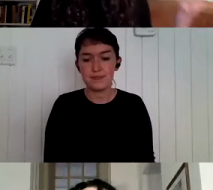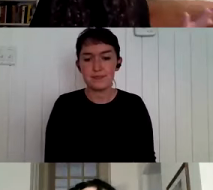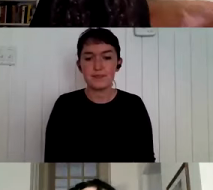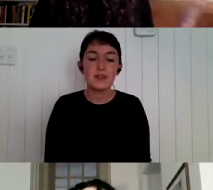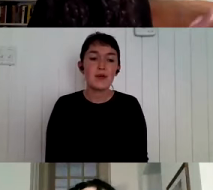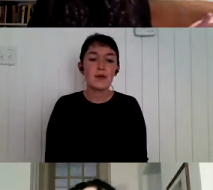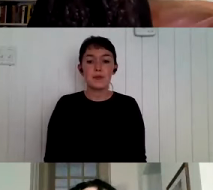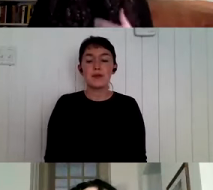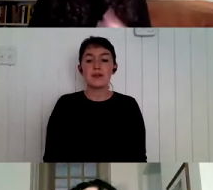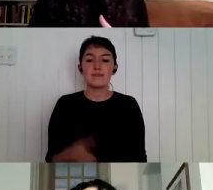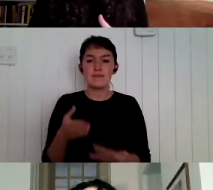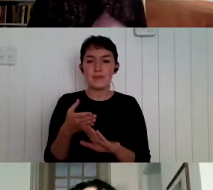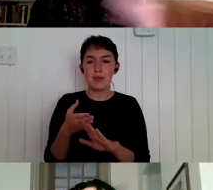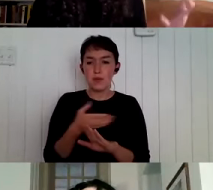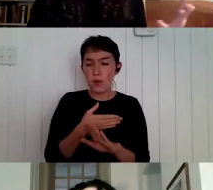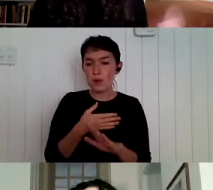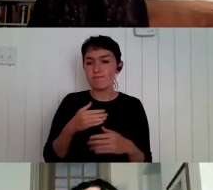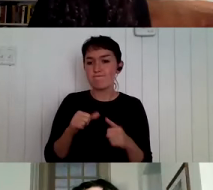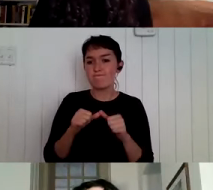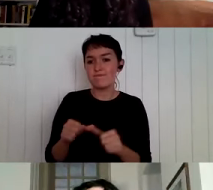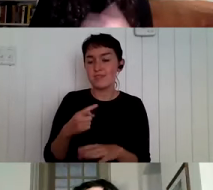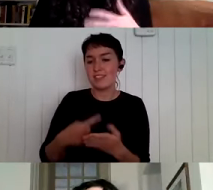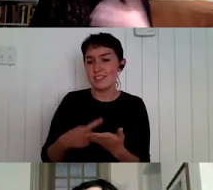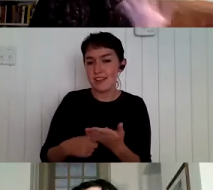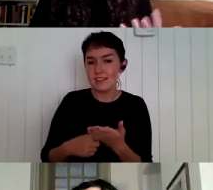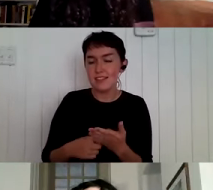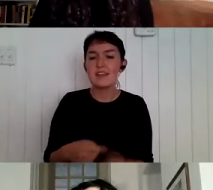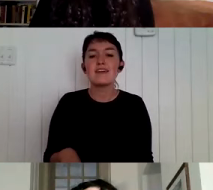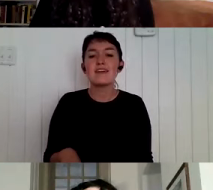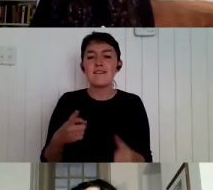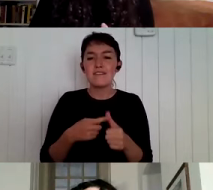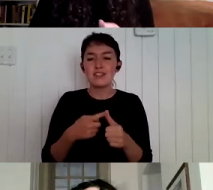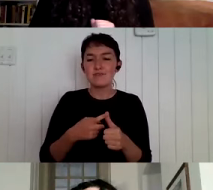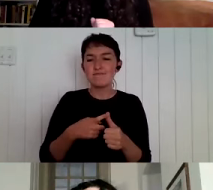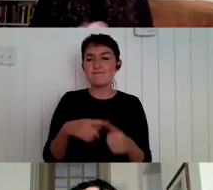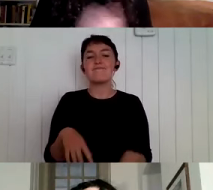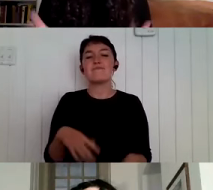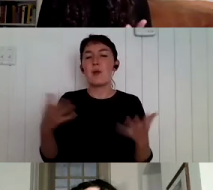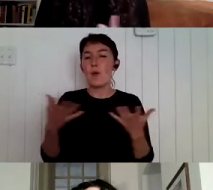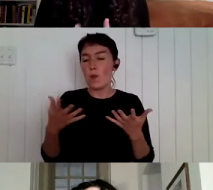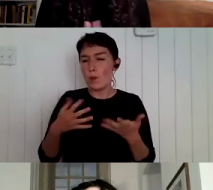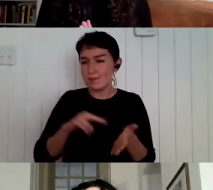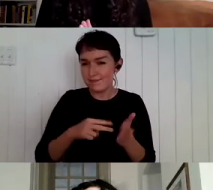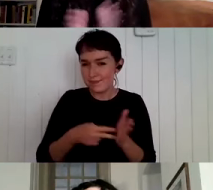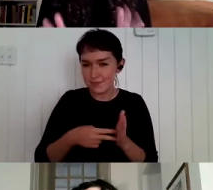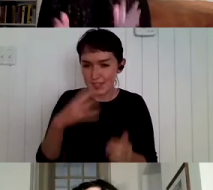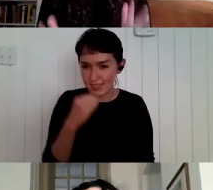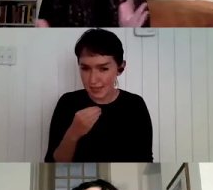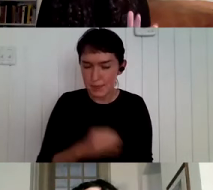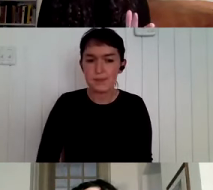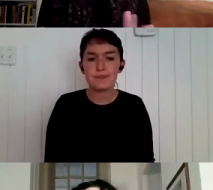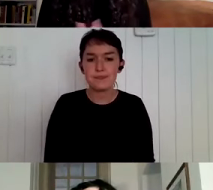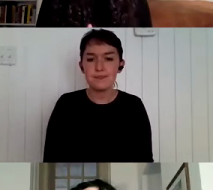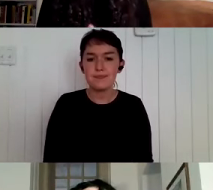introduce what is sleep. We all know generally what sleep is, but more specifically, sleep consists of the